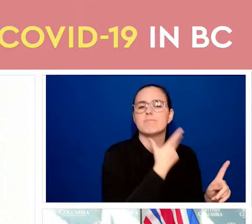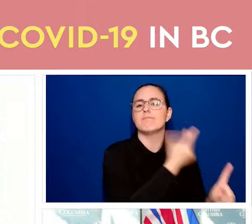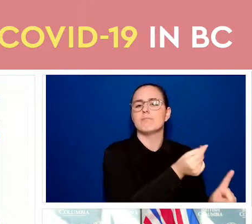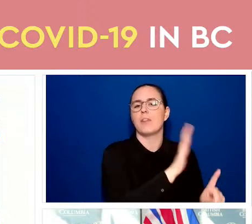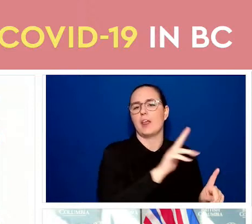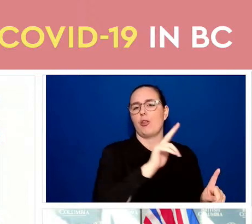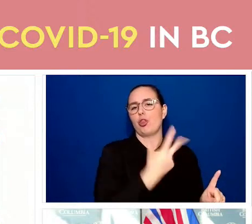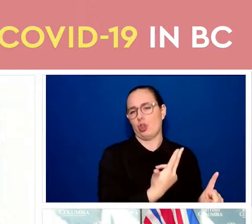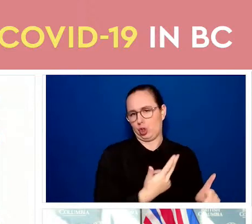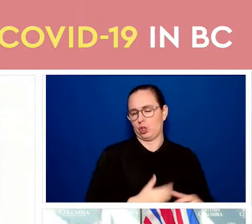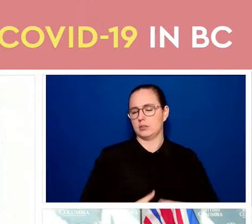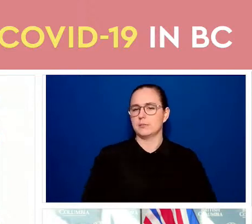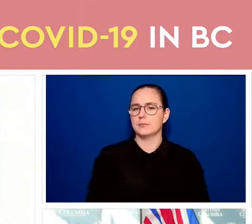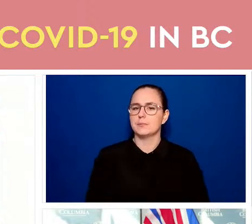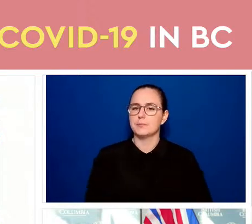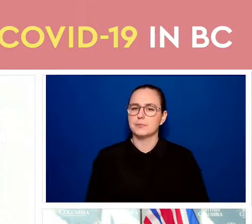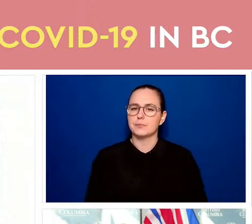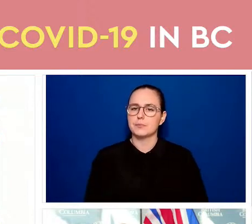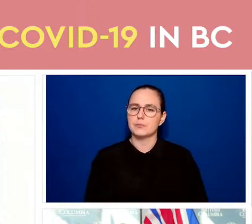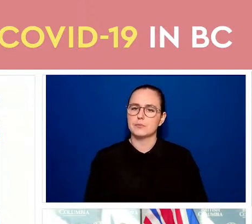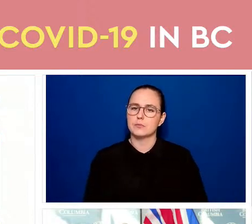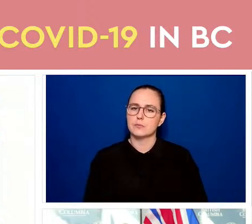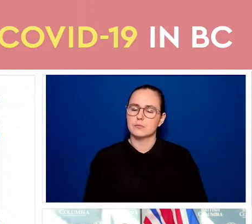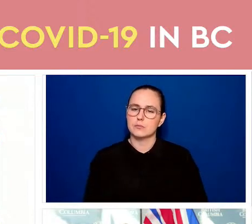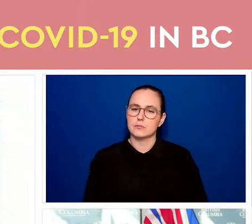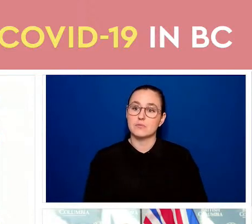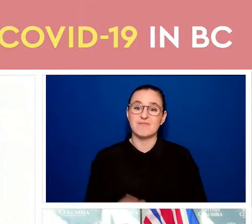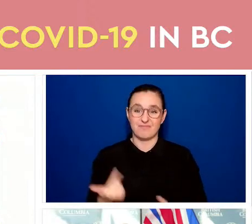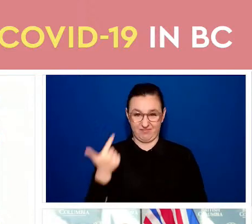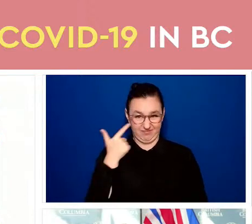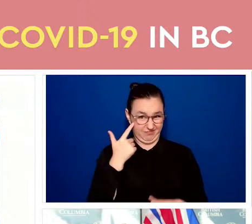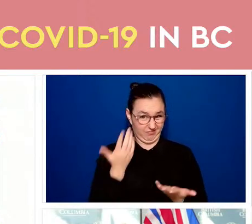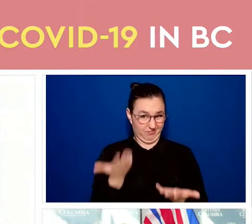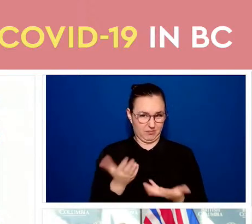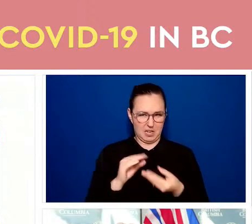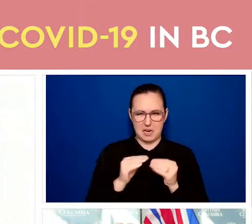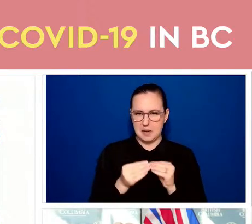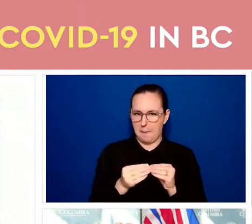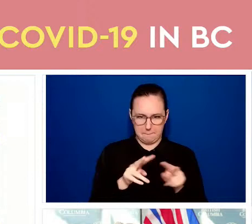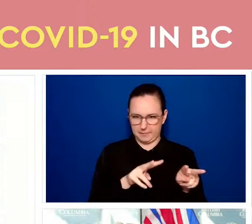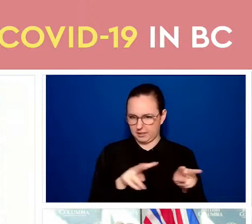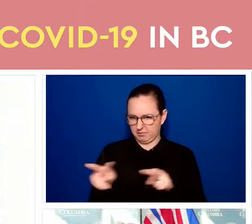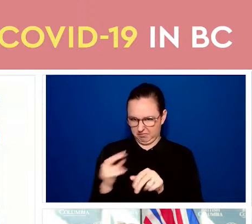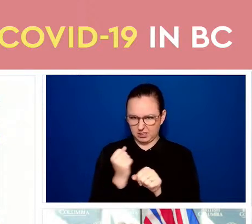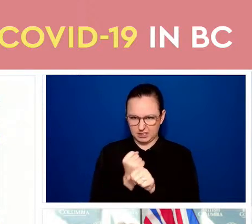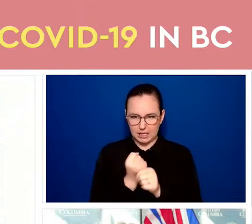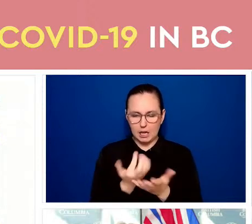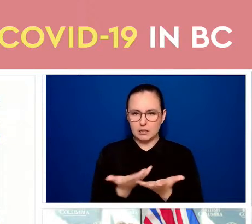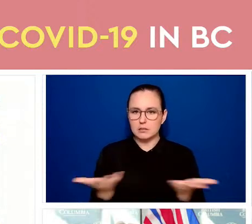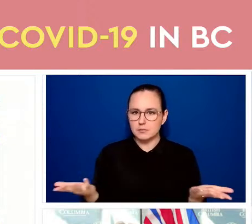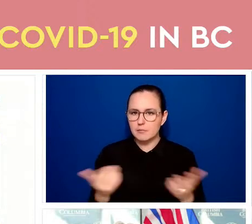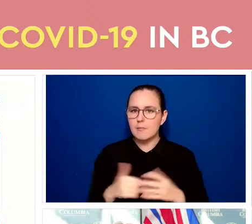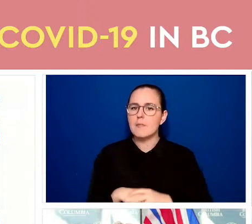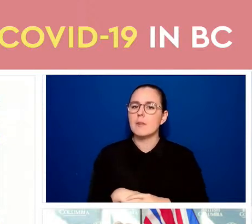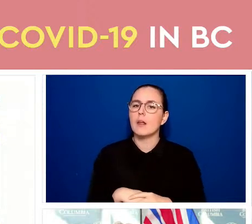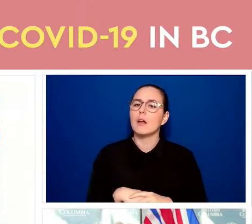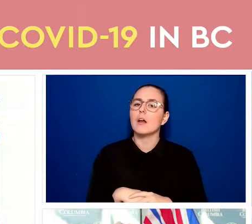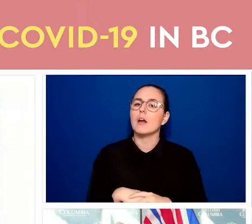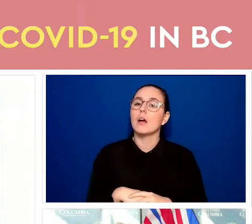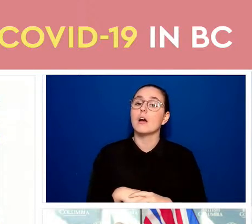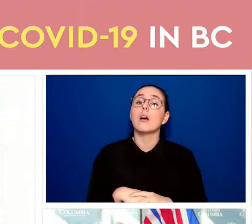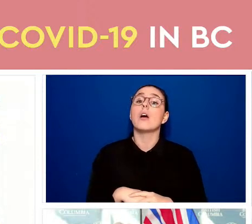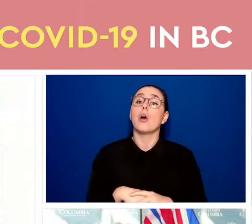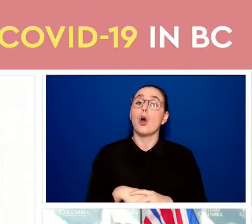and we continue to see cases in these homes. We are going to do this as well in conjunction with providing them with protection